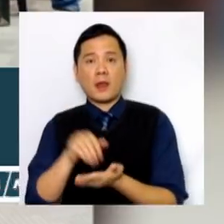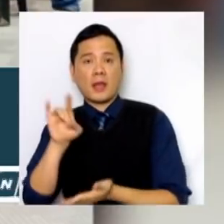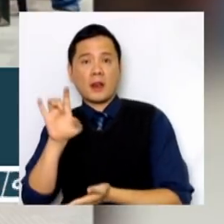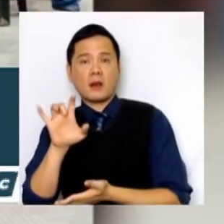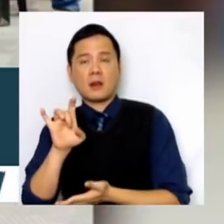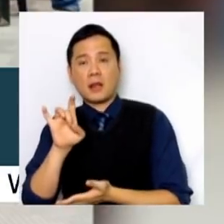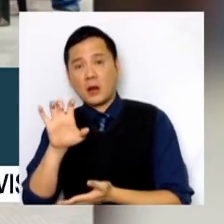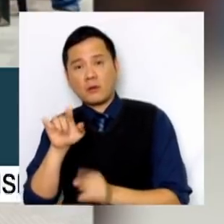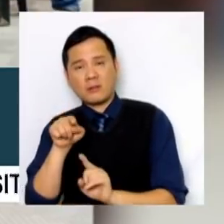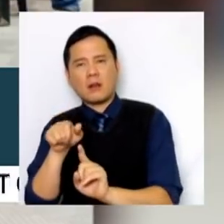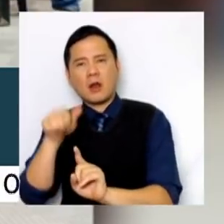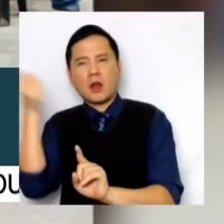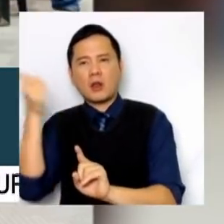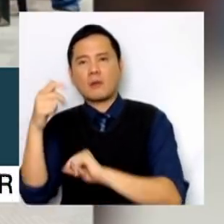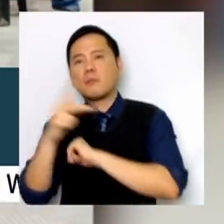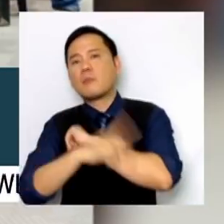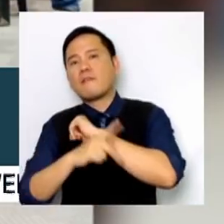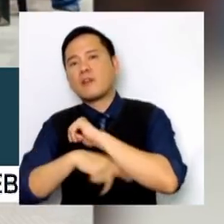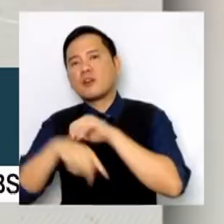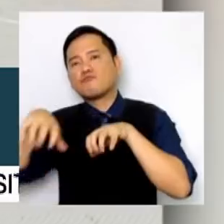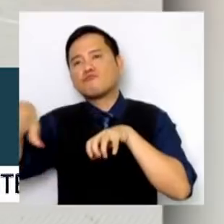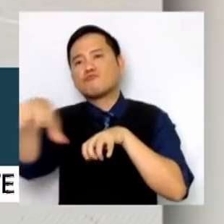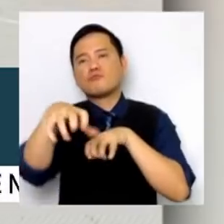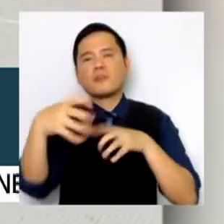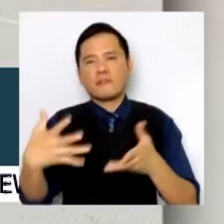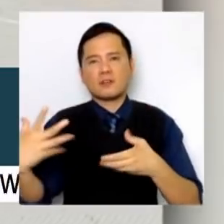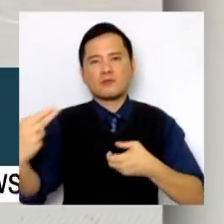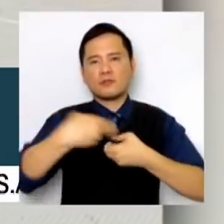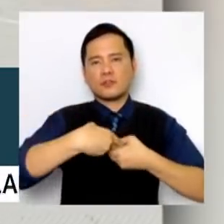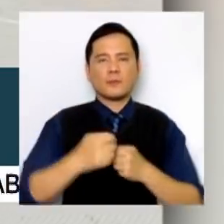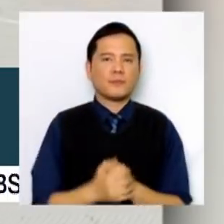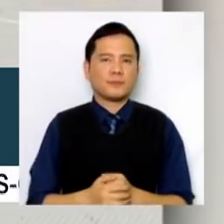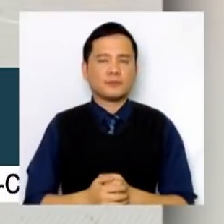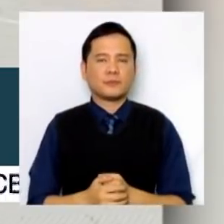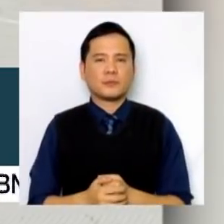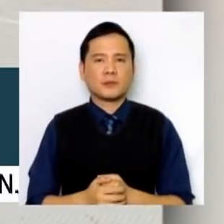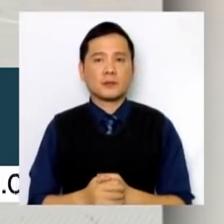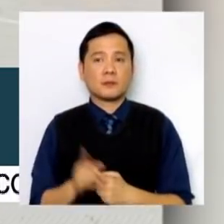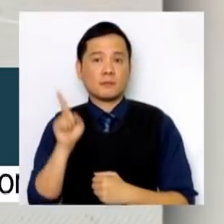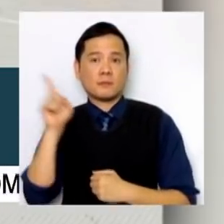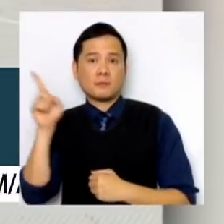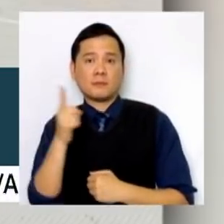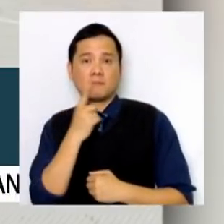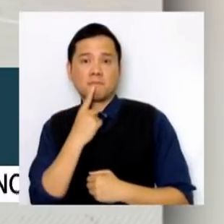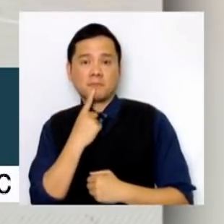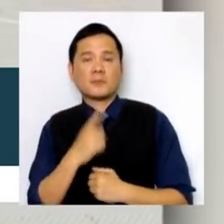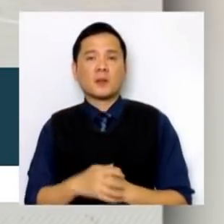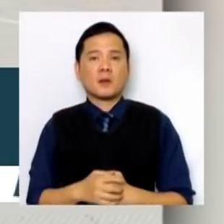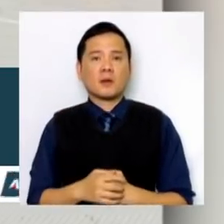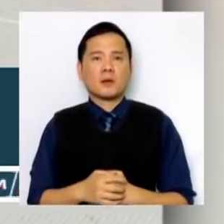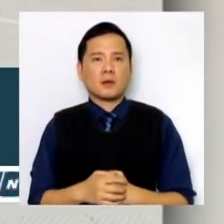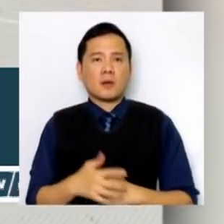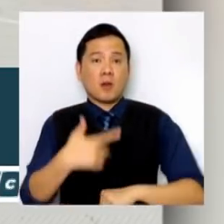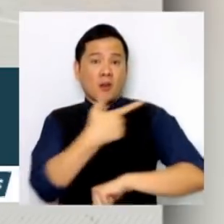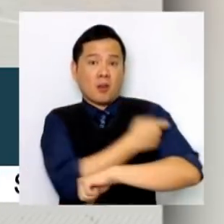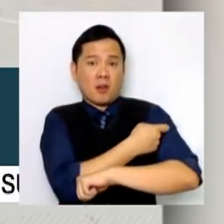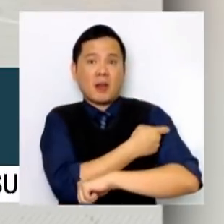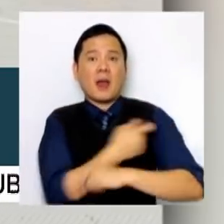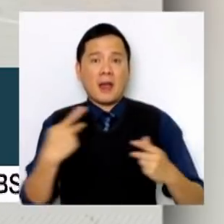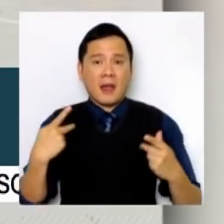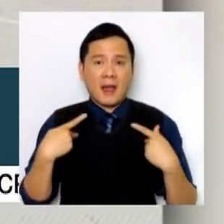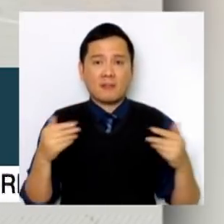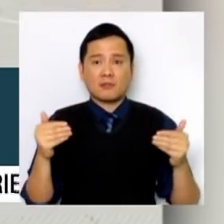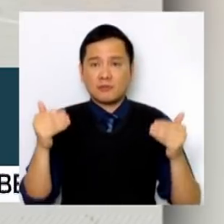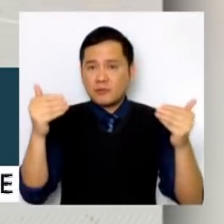cities and provinces. Zamora hopes the kickoff vaccination will encourage more parents to have their children inoculated and give them